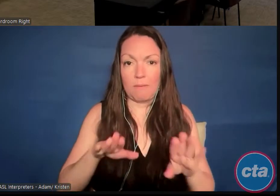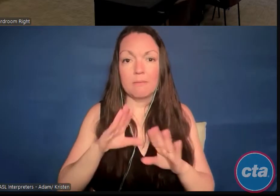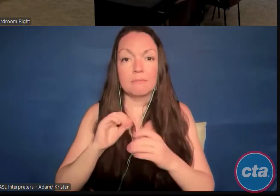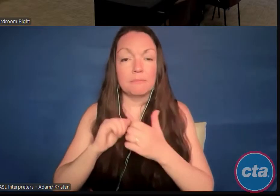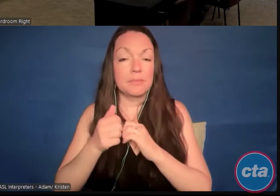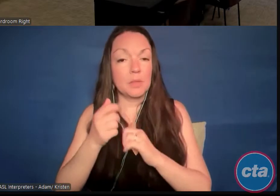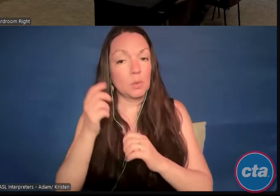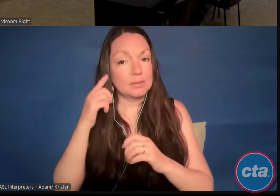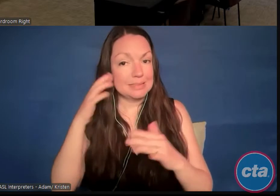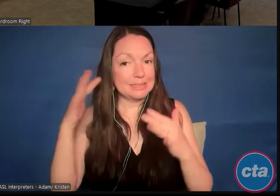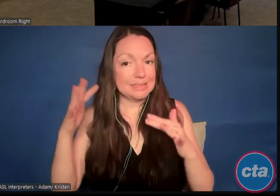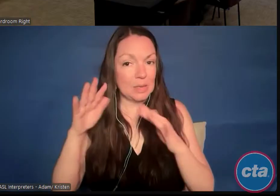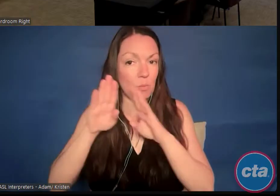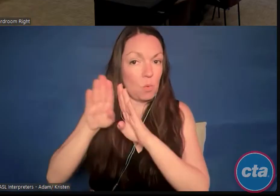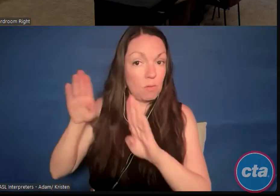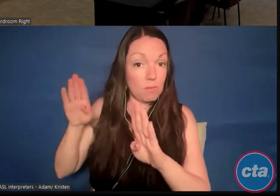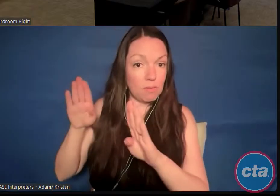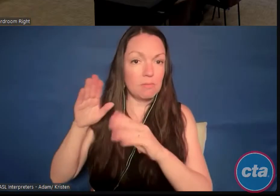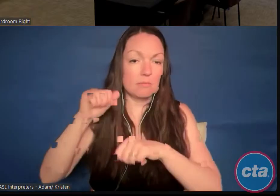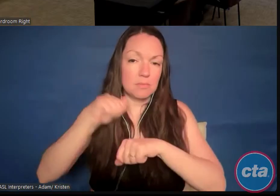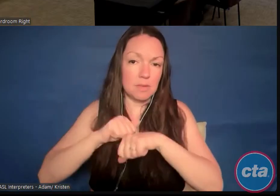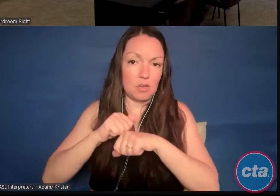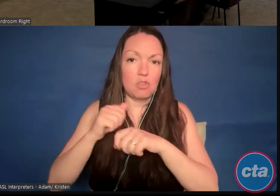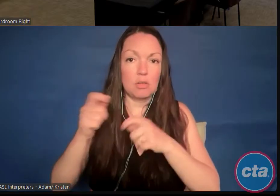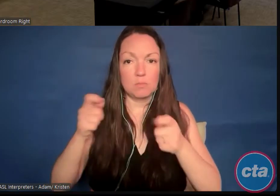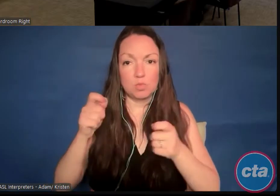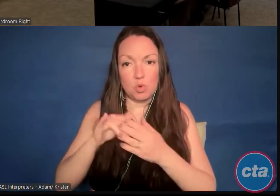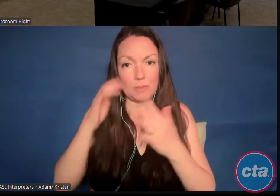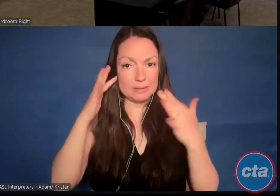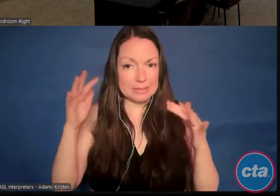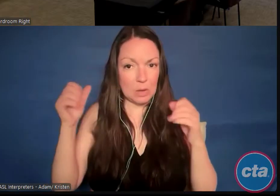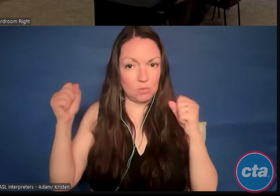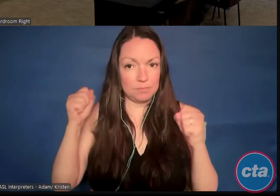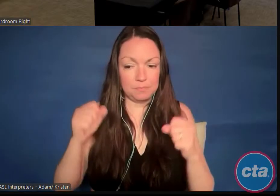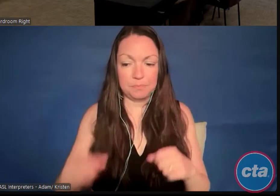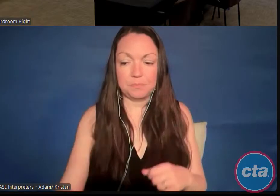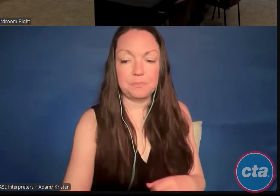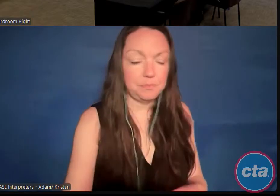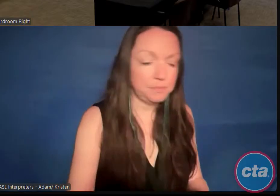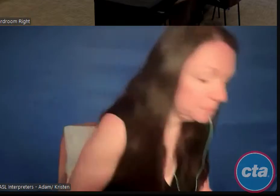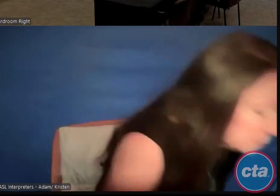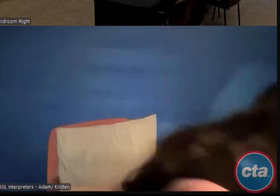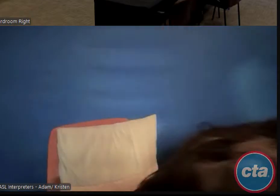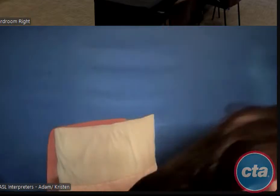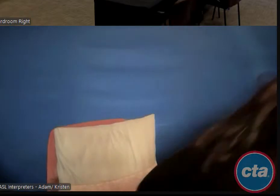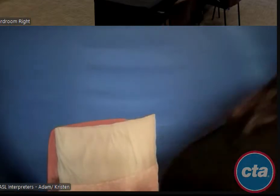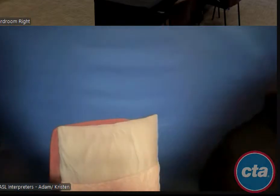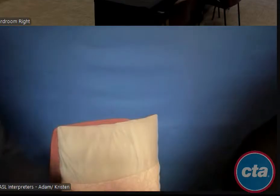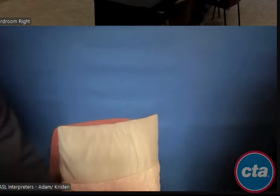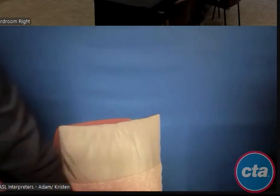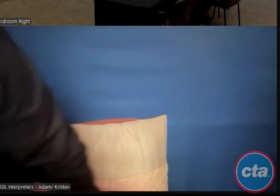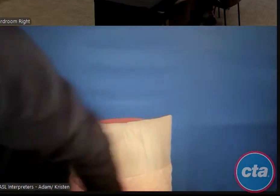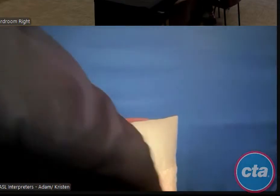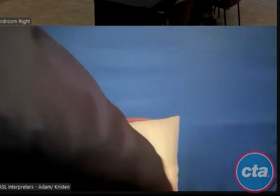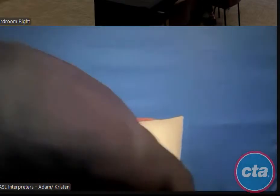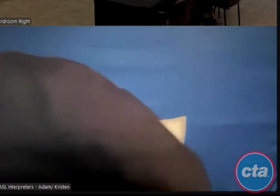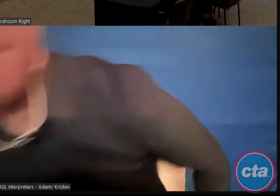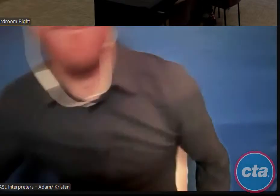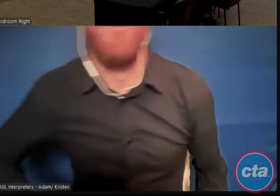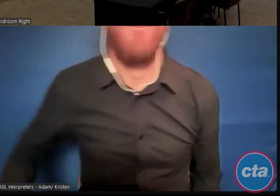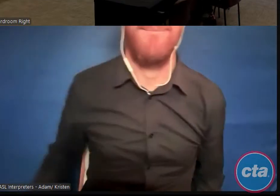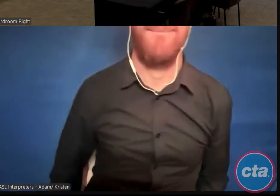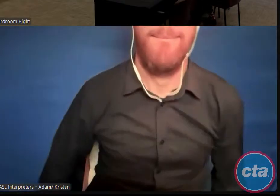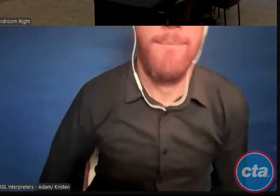consume that sound and control its flow is a big deal. So these don't have wood rail, ties.